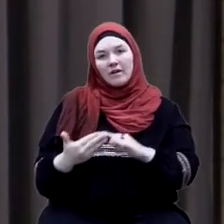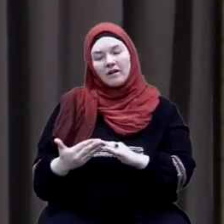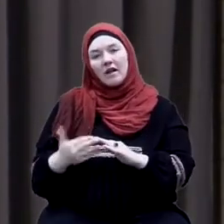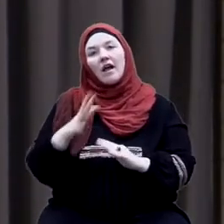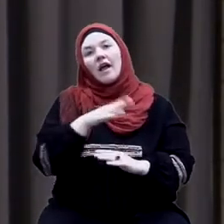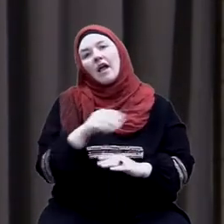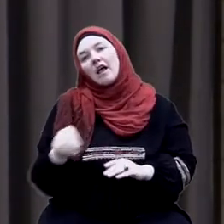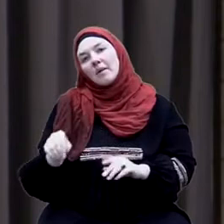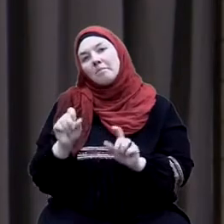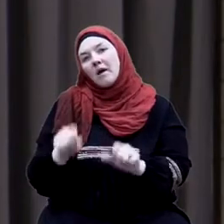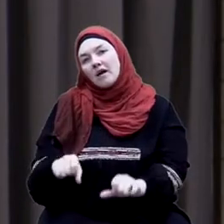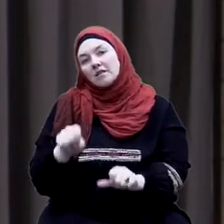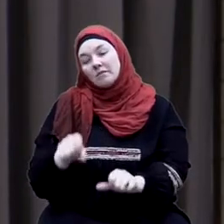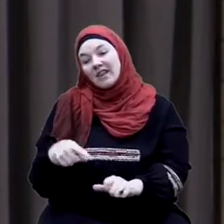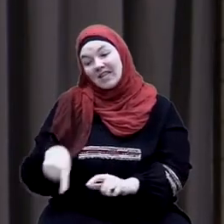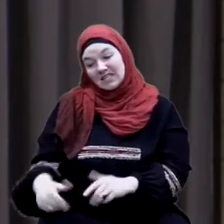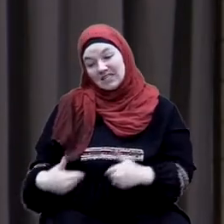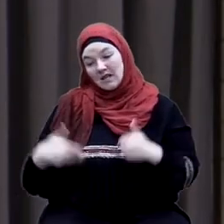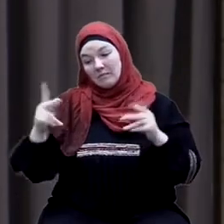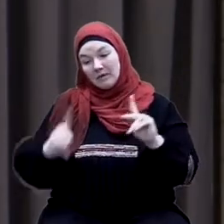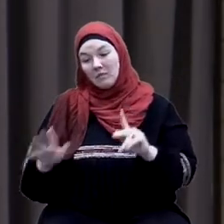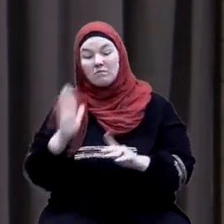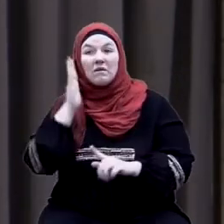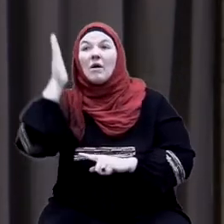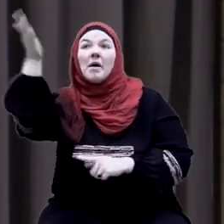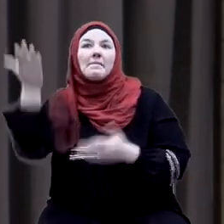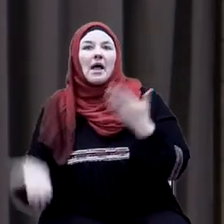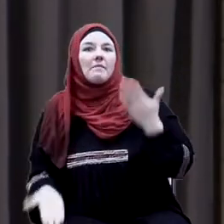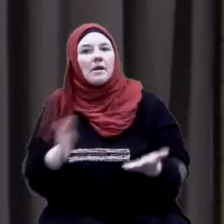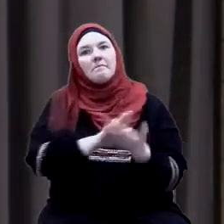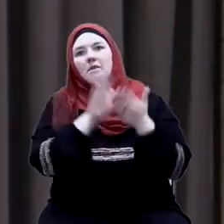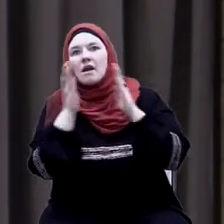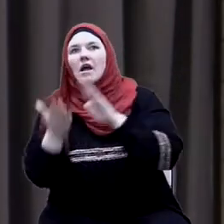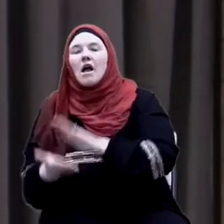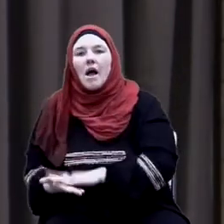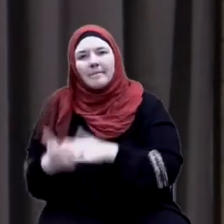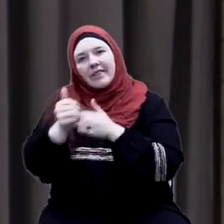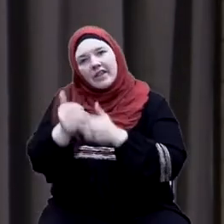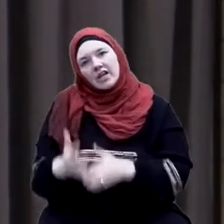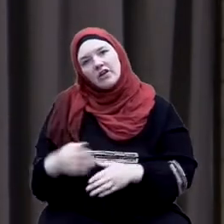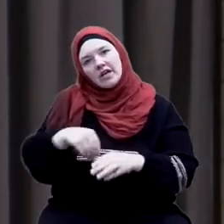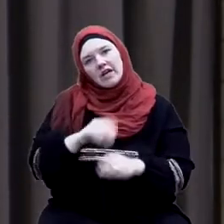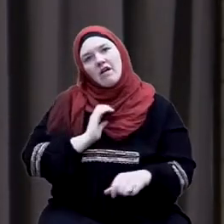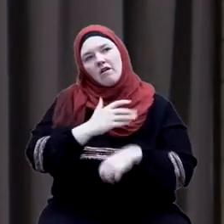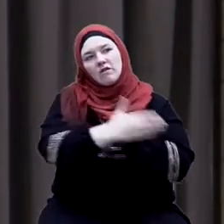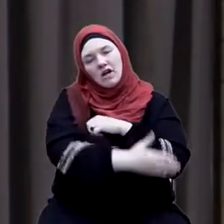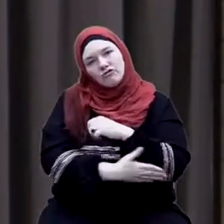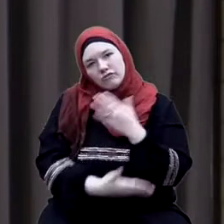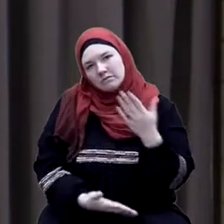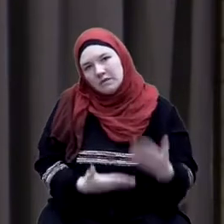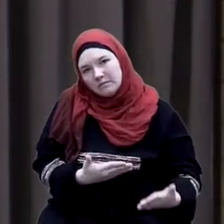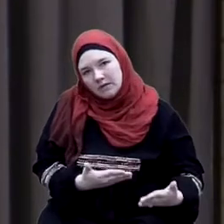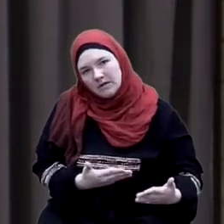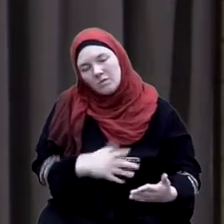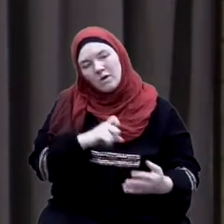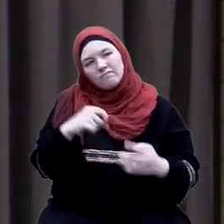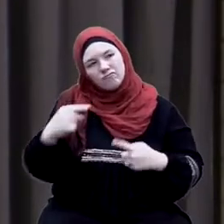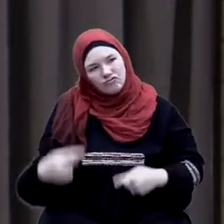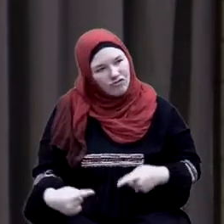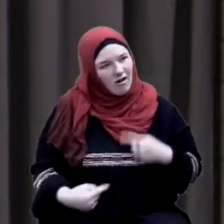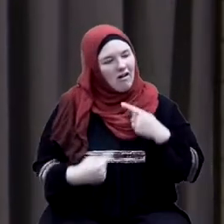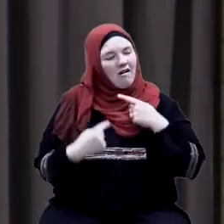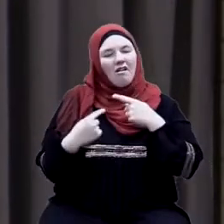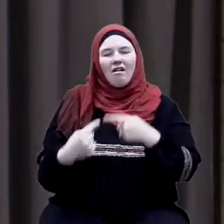the leaders in the nation in which we live and maybe worldwide. So we need to struggle and